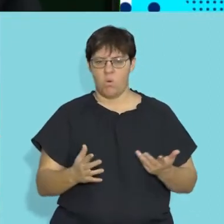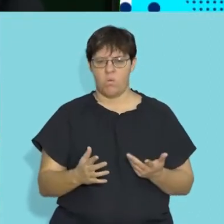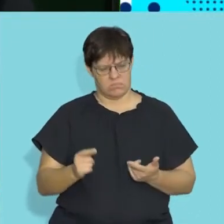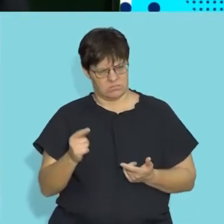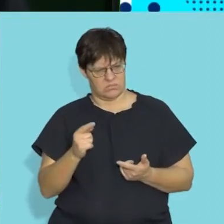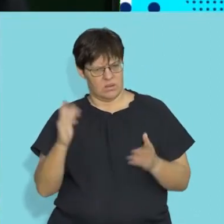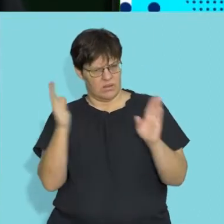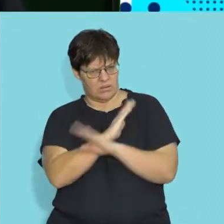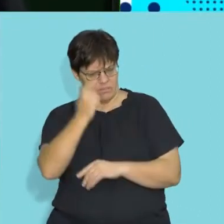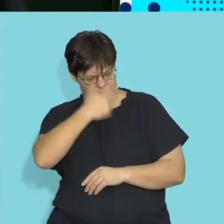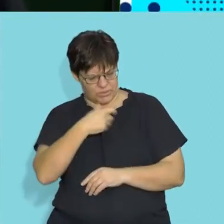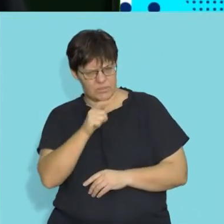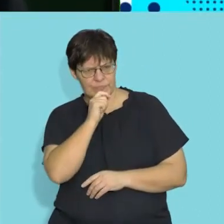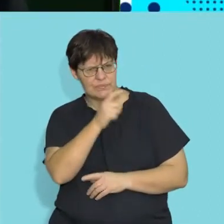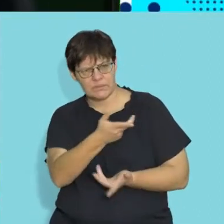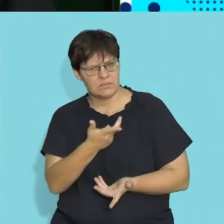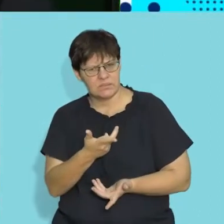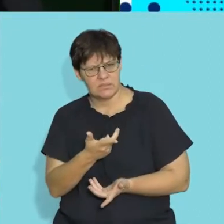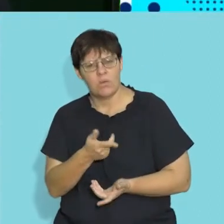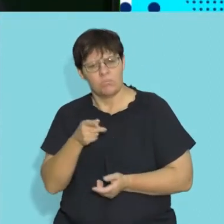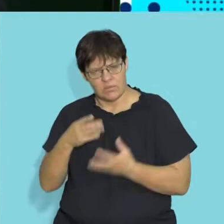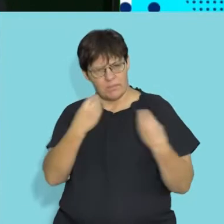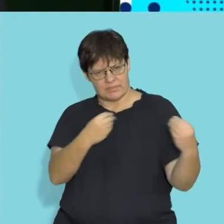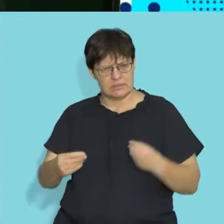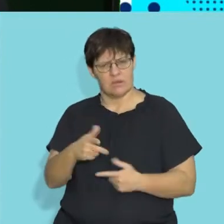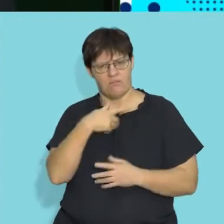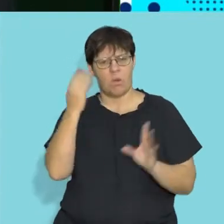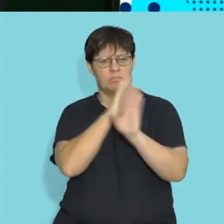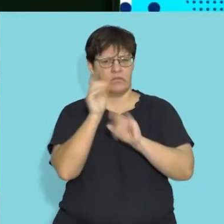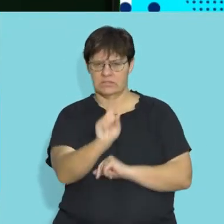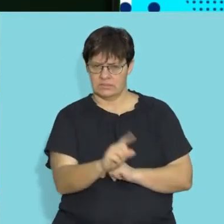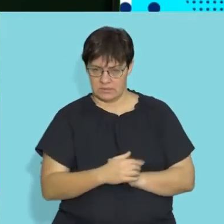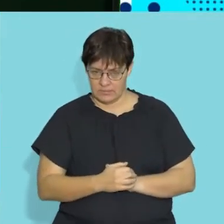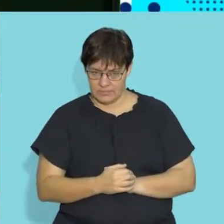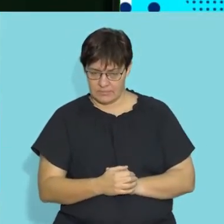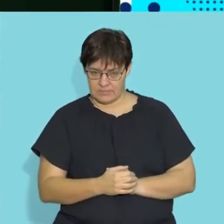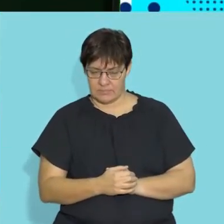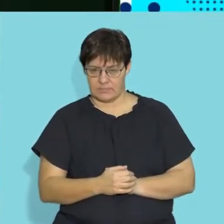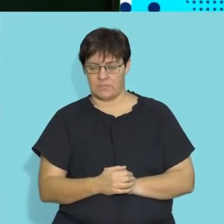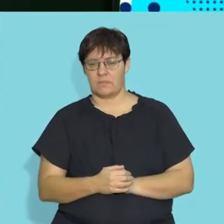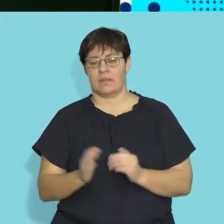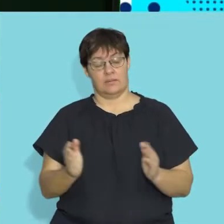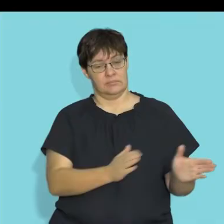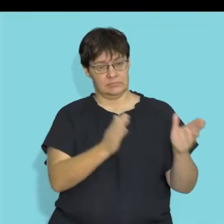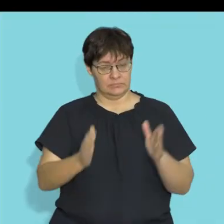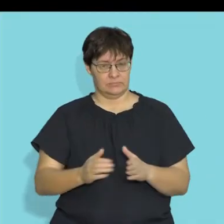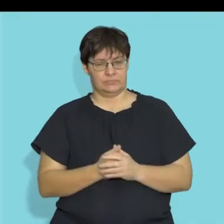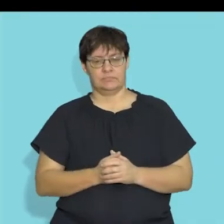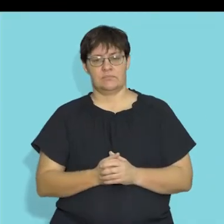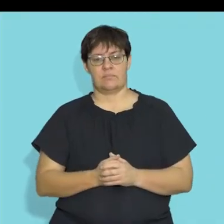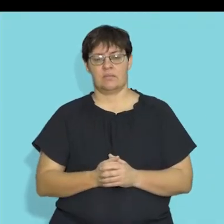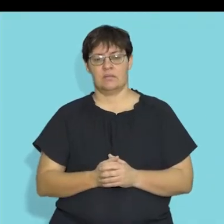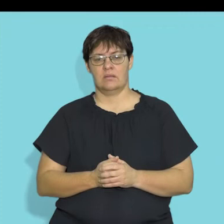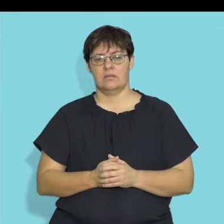for personal uses or for personal benefit. Right. Okay, then budget